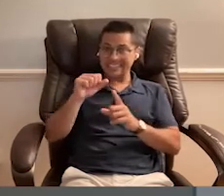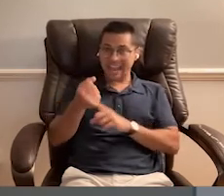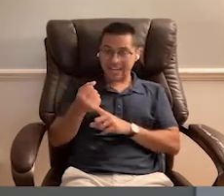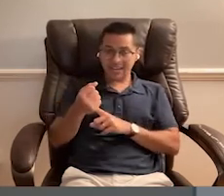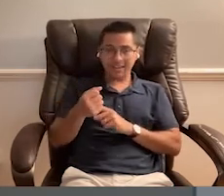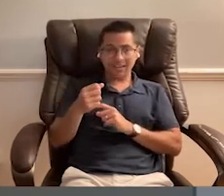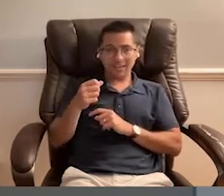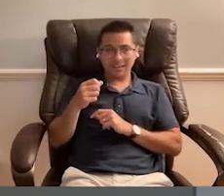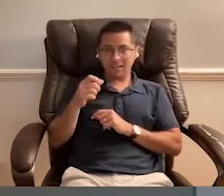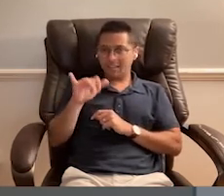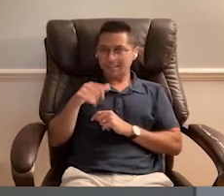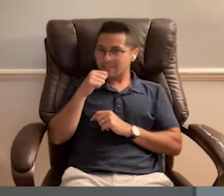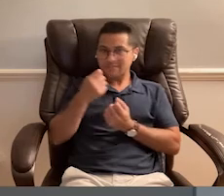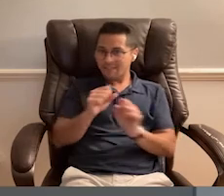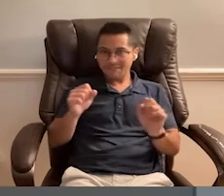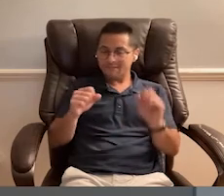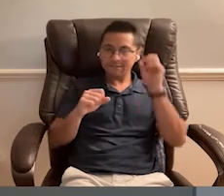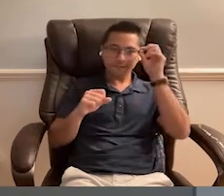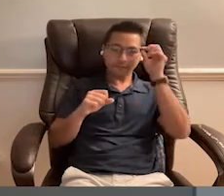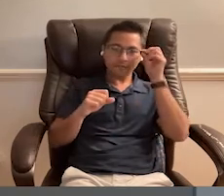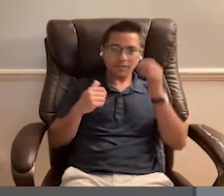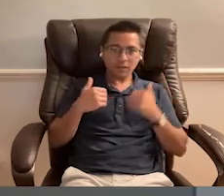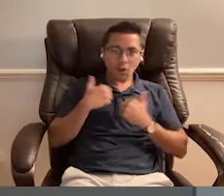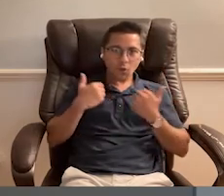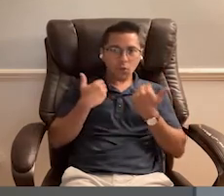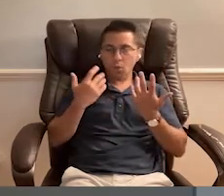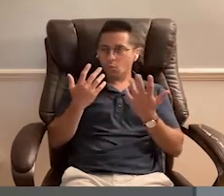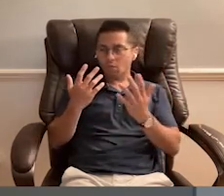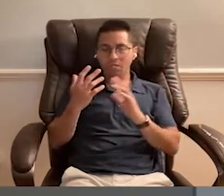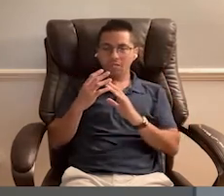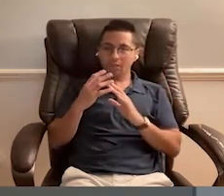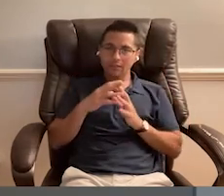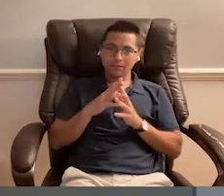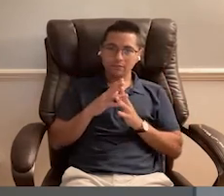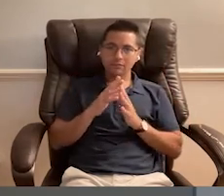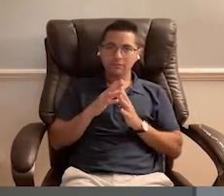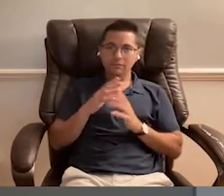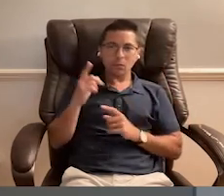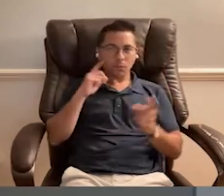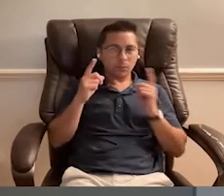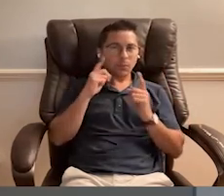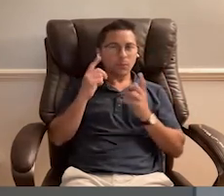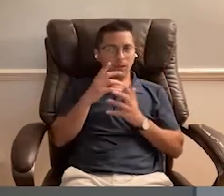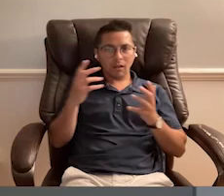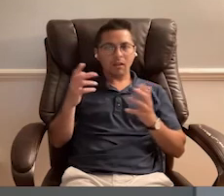a living setting that's unsafe, where there is abuse, neglect, or